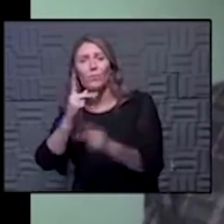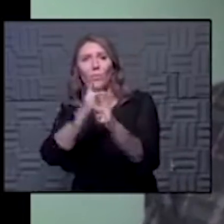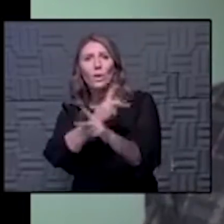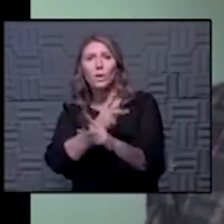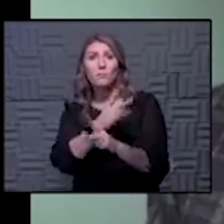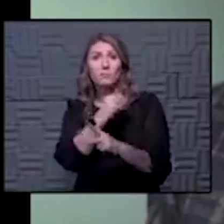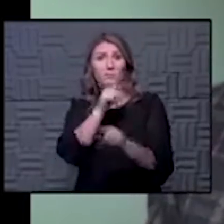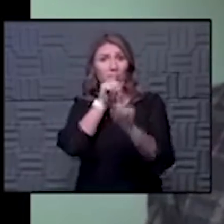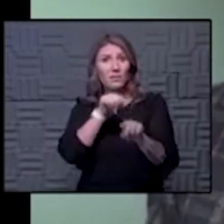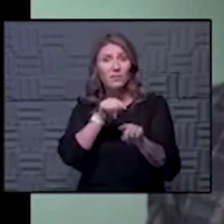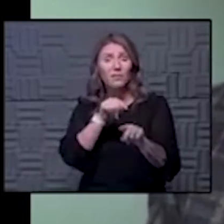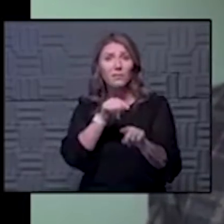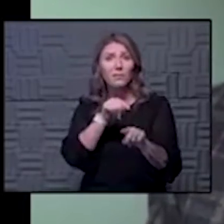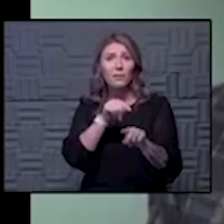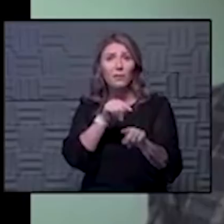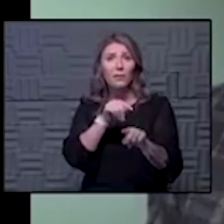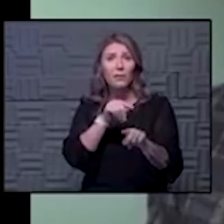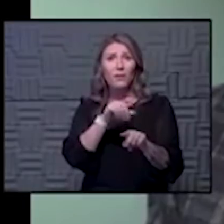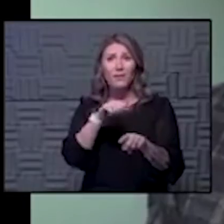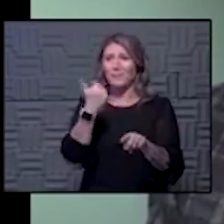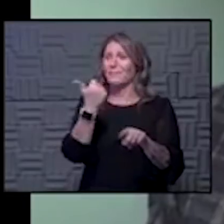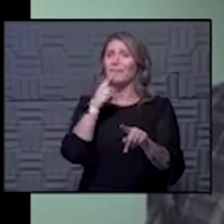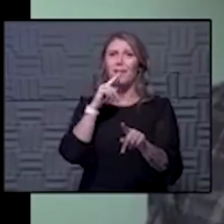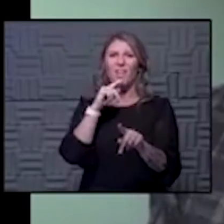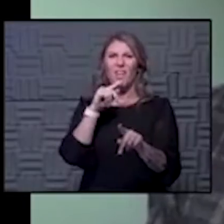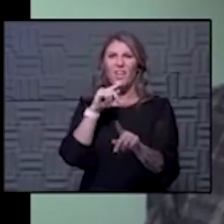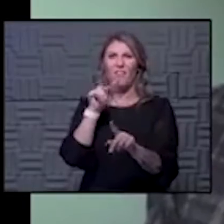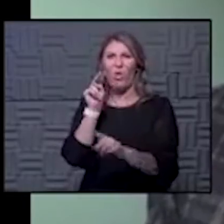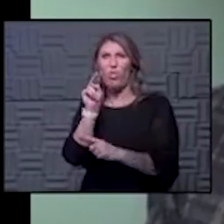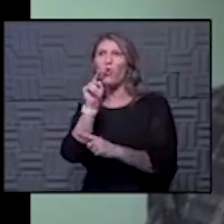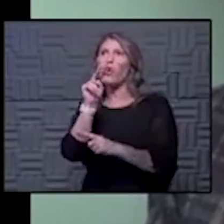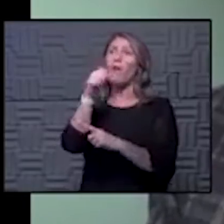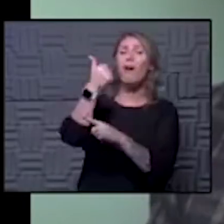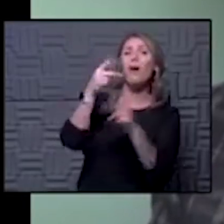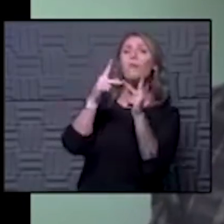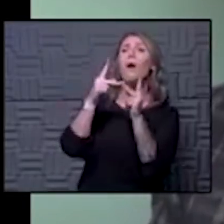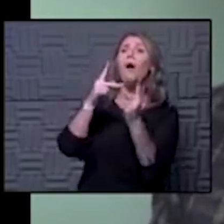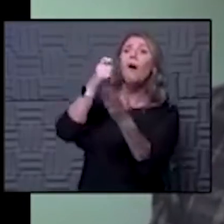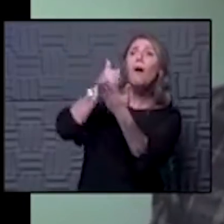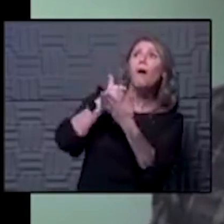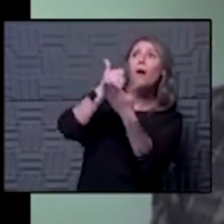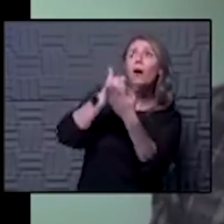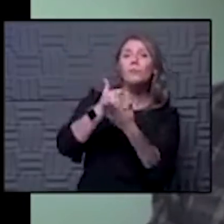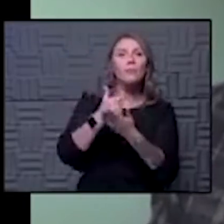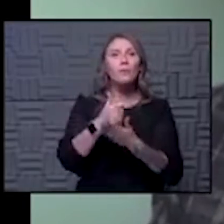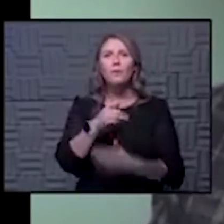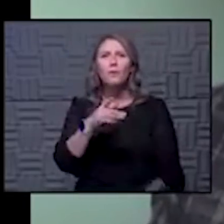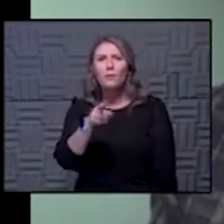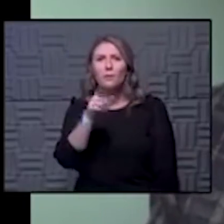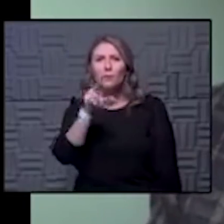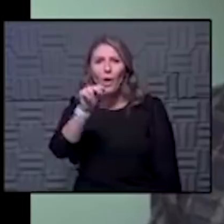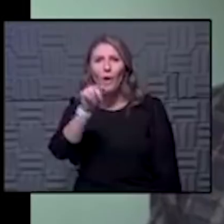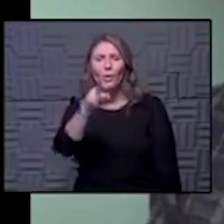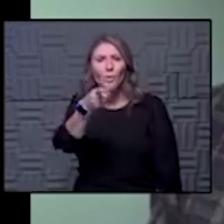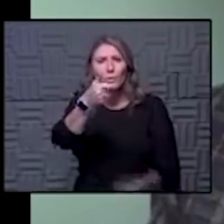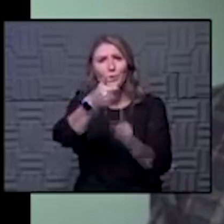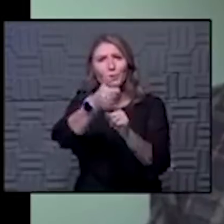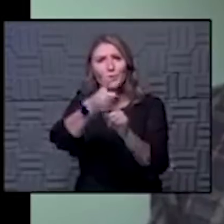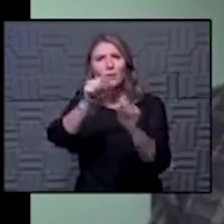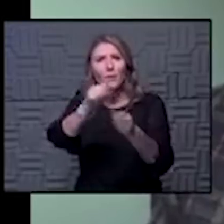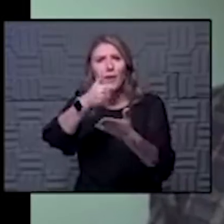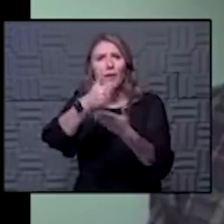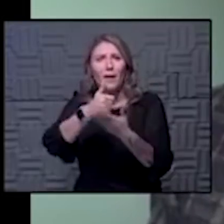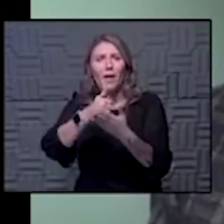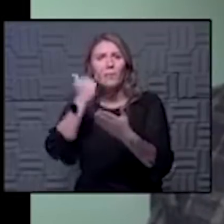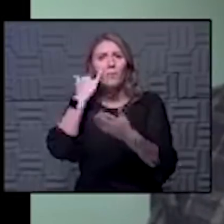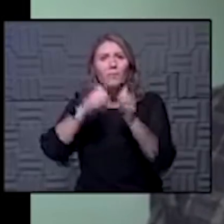answer is, instead of looking elsewhere for help, look at yourself. You can help. And you can help if you follow the rules of infection